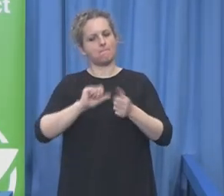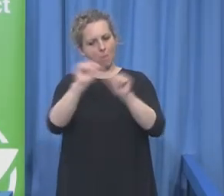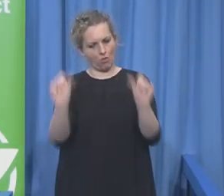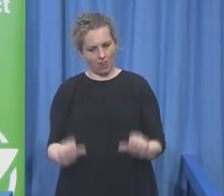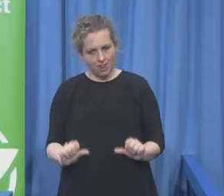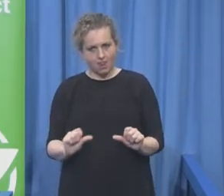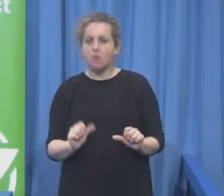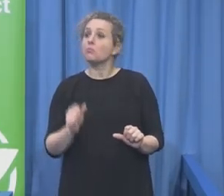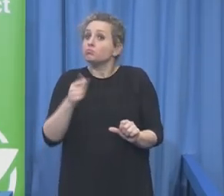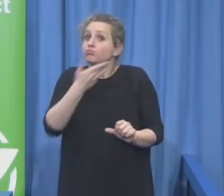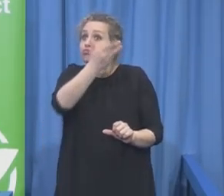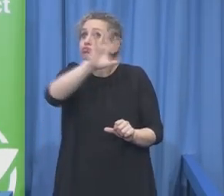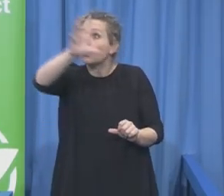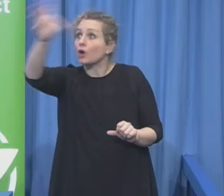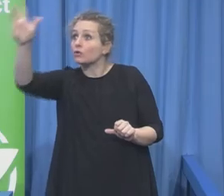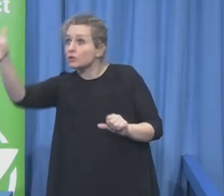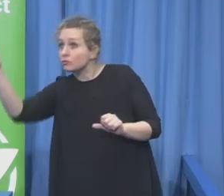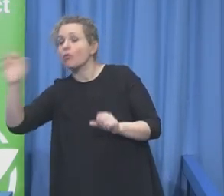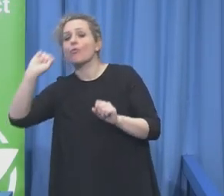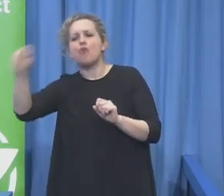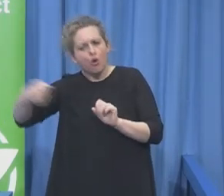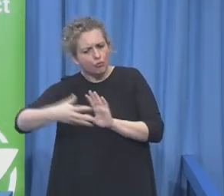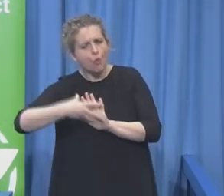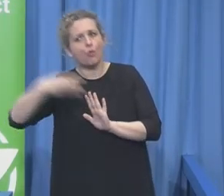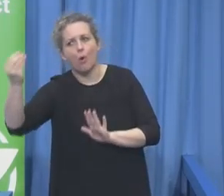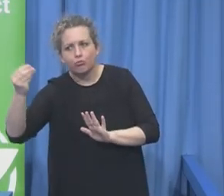any questions?